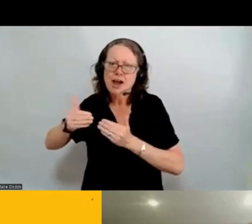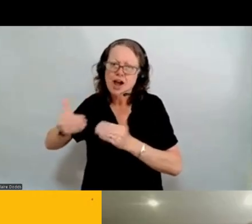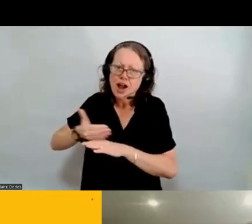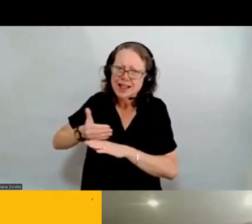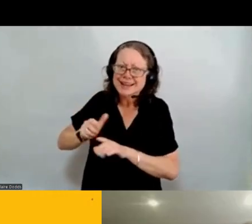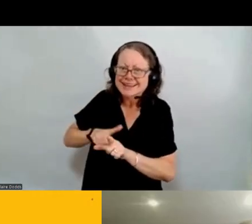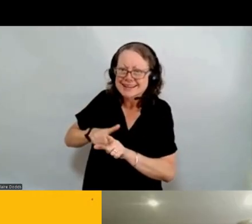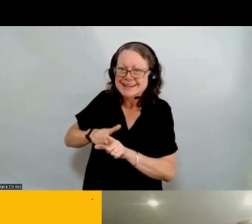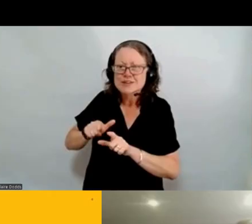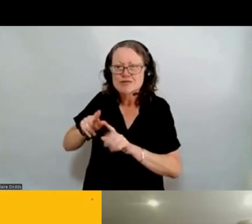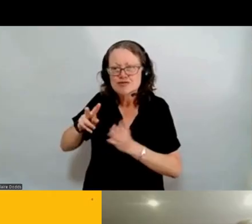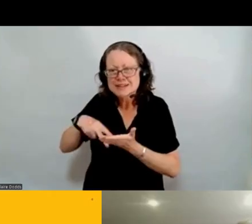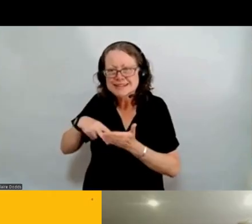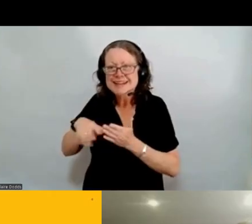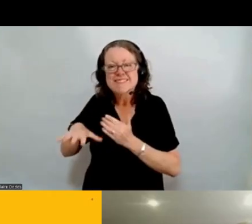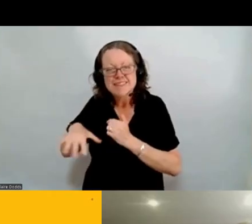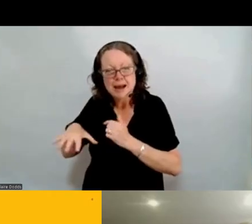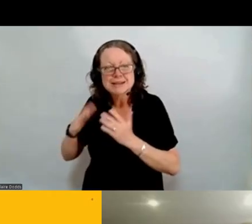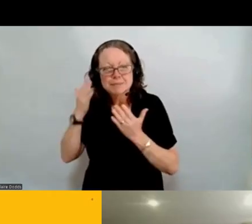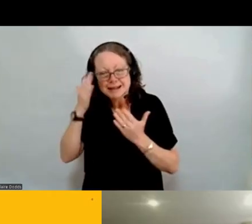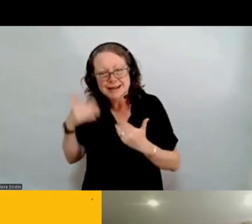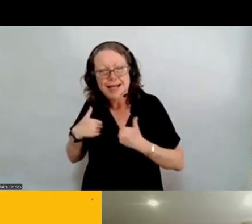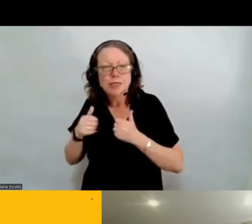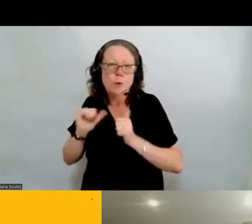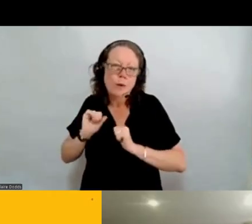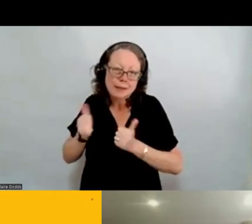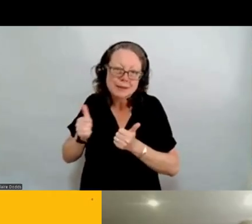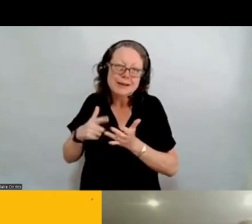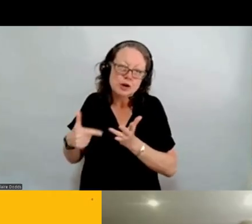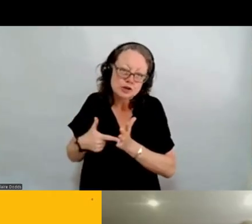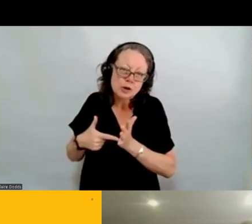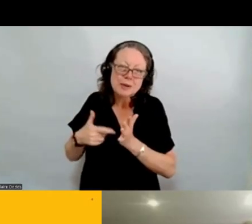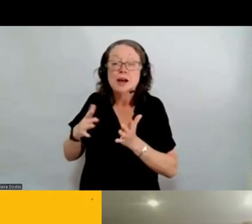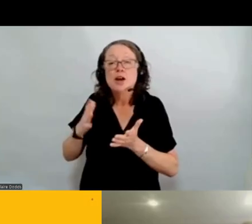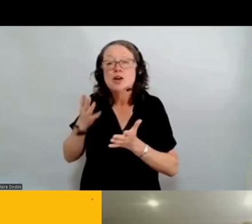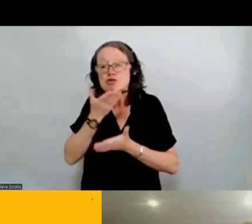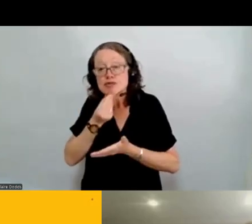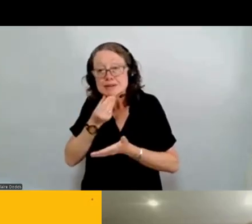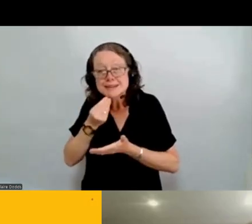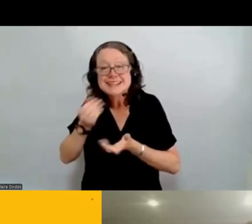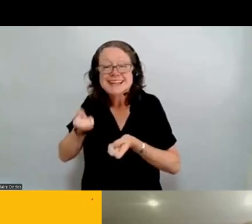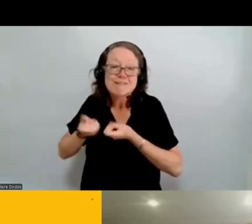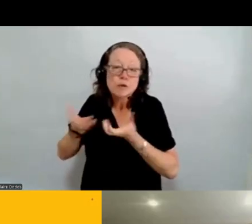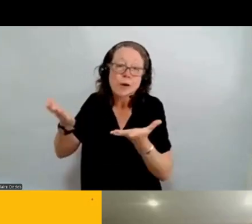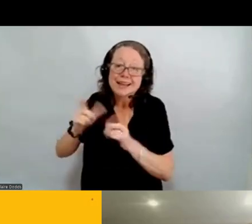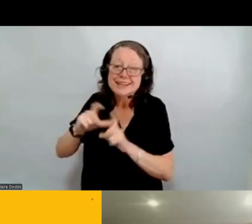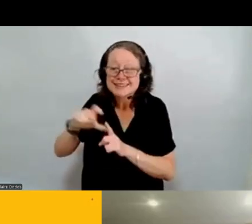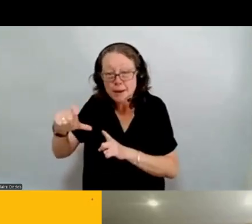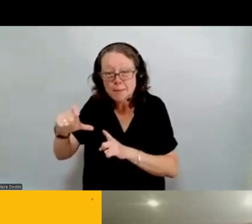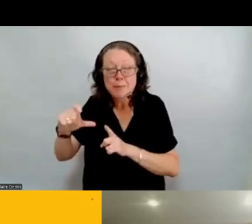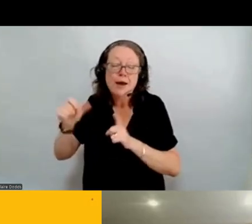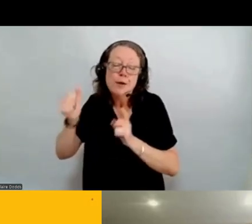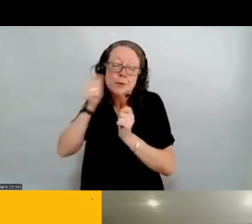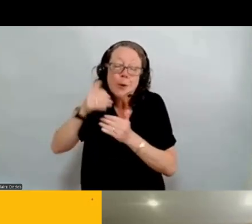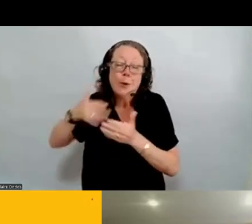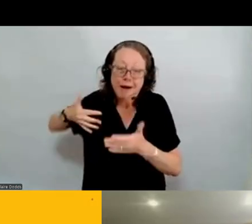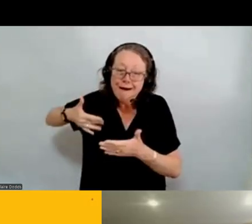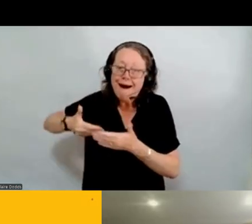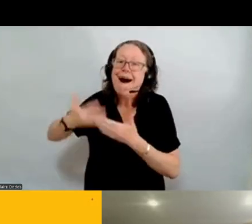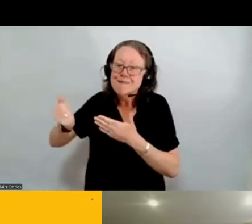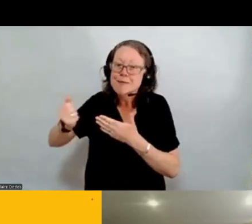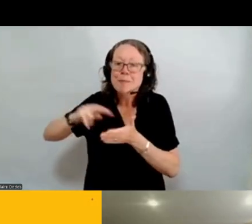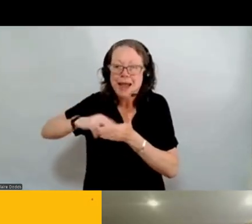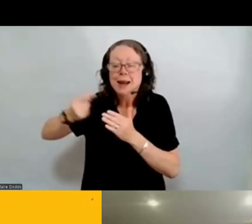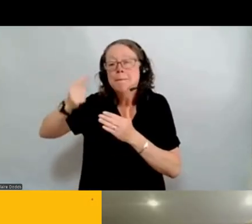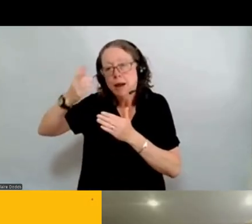September, and a focus on mental health and well-being in October, and Christmas giveaways in December, we really are thinking a lot about legacy and what